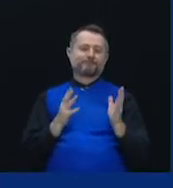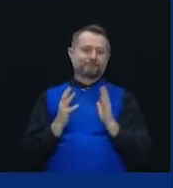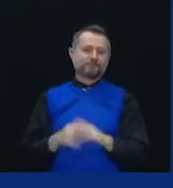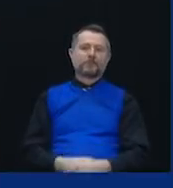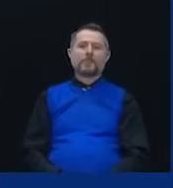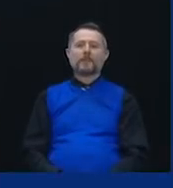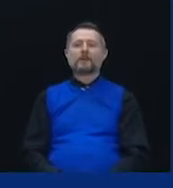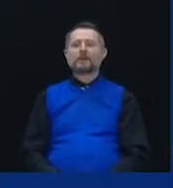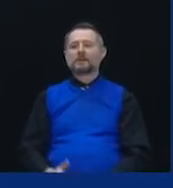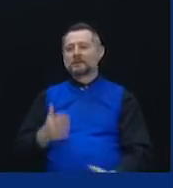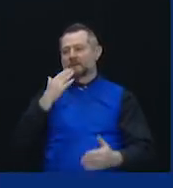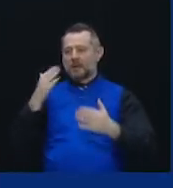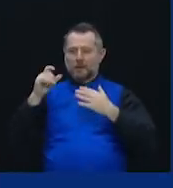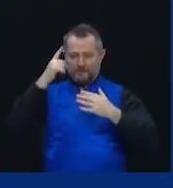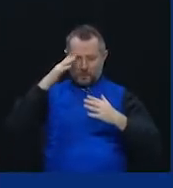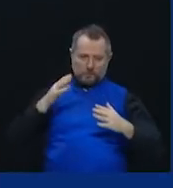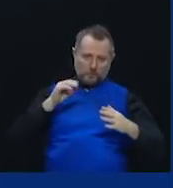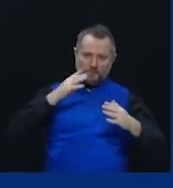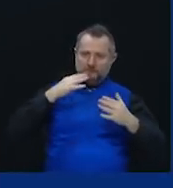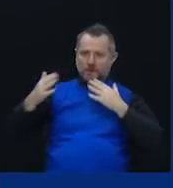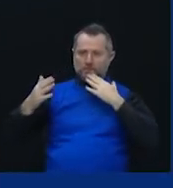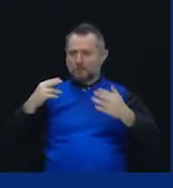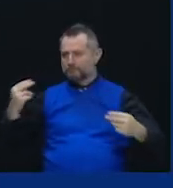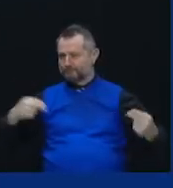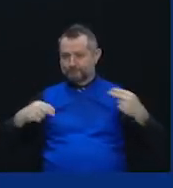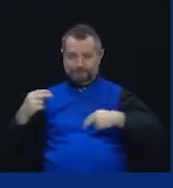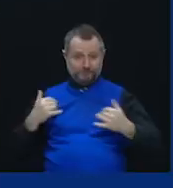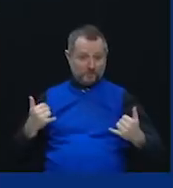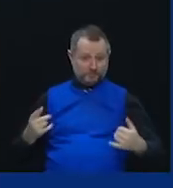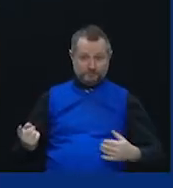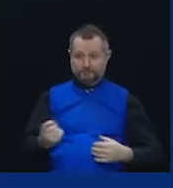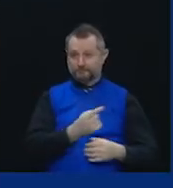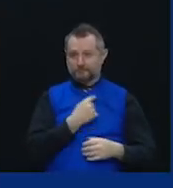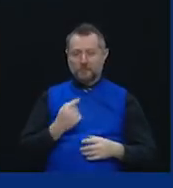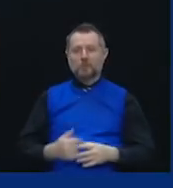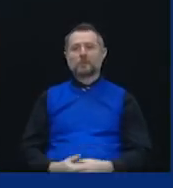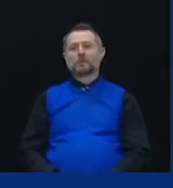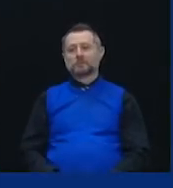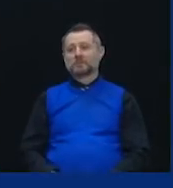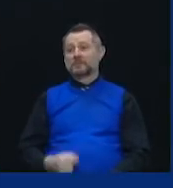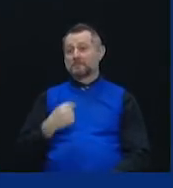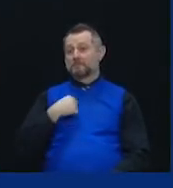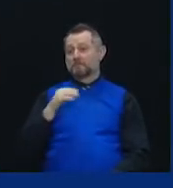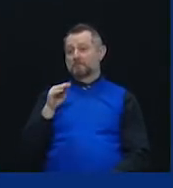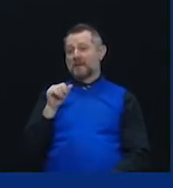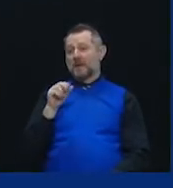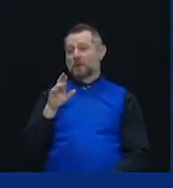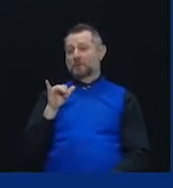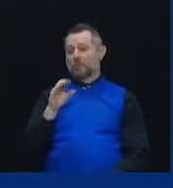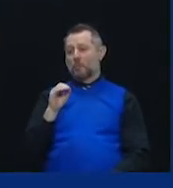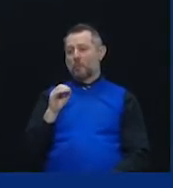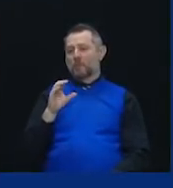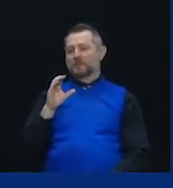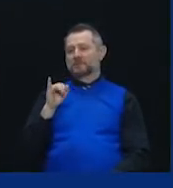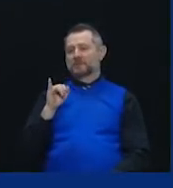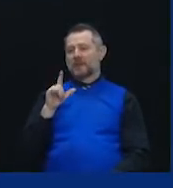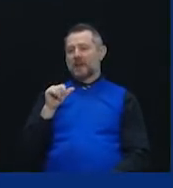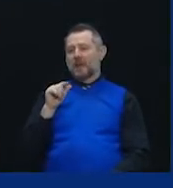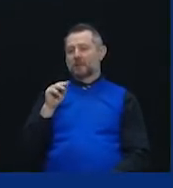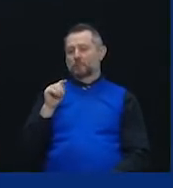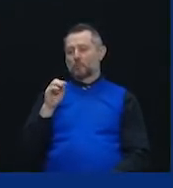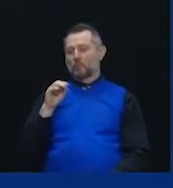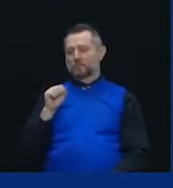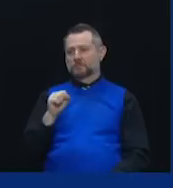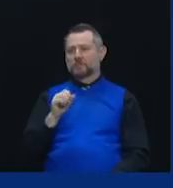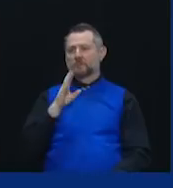Thank you. Thank you to all the participants today. I think Mario Salento summed it up well. Now